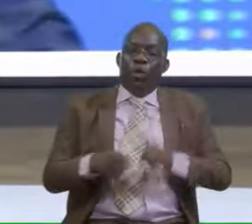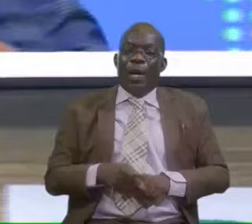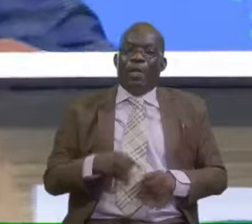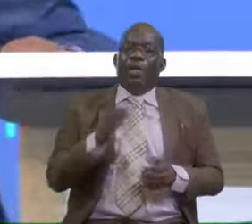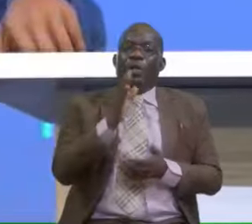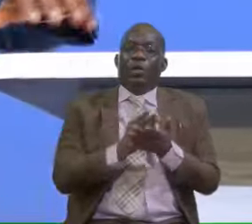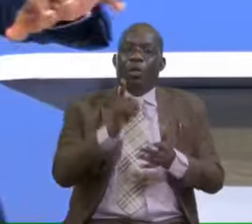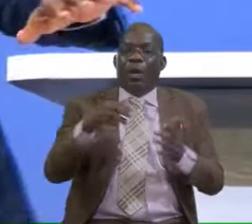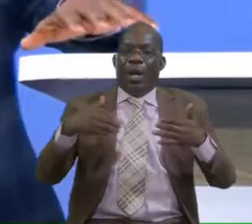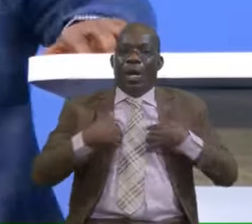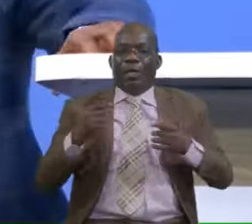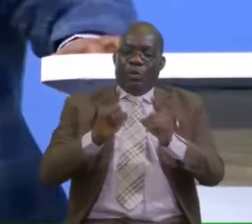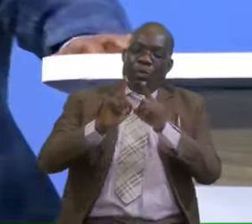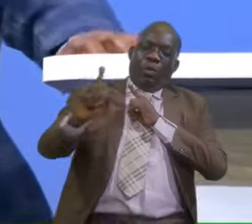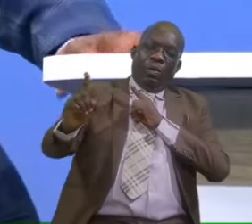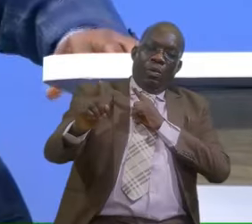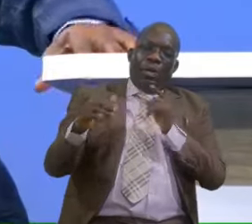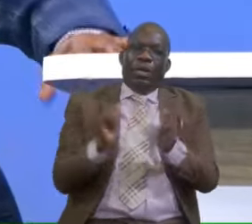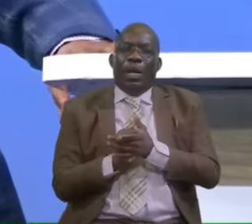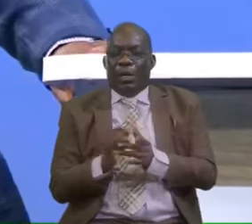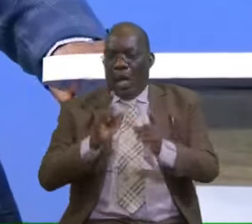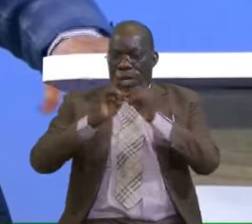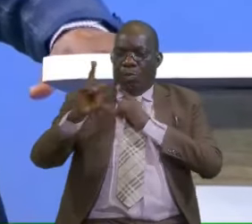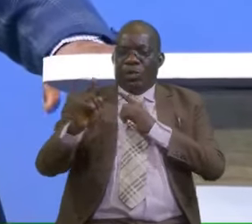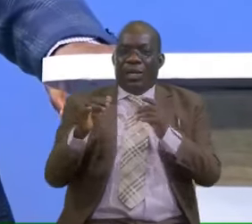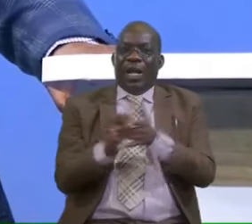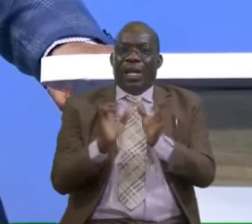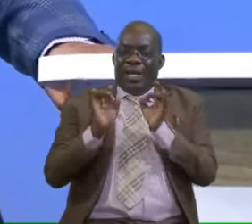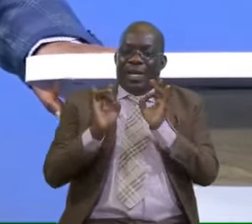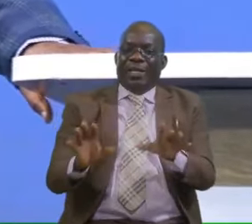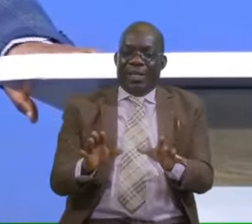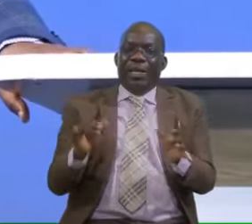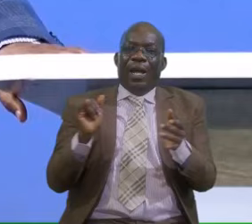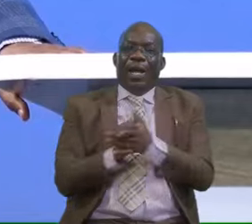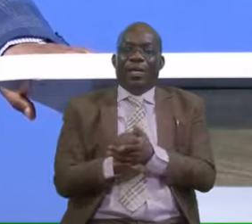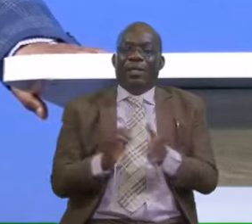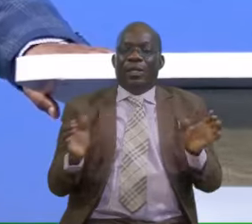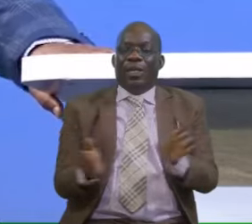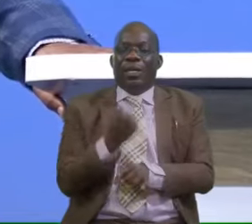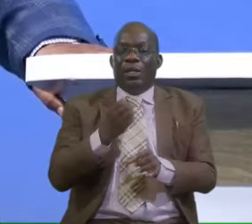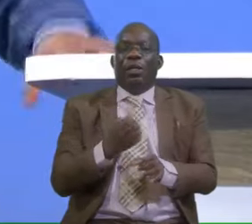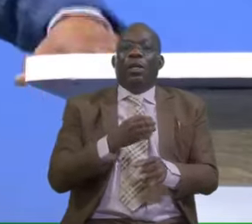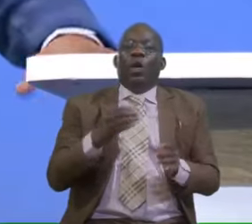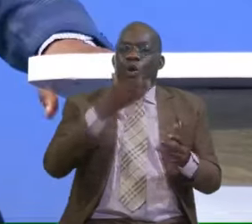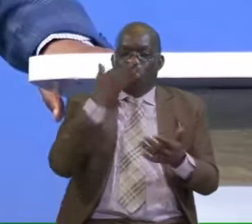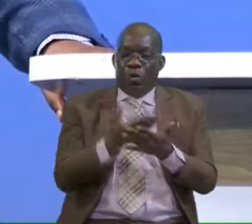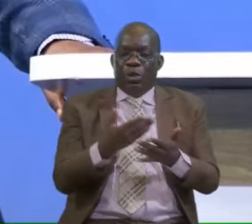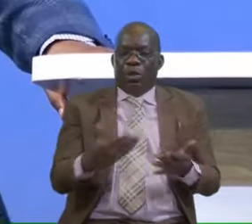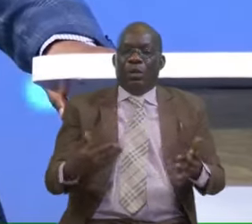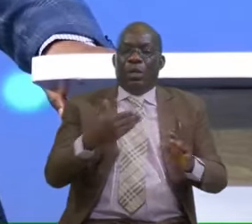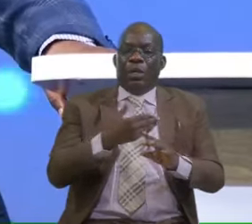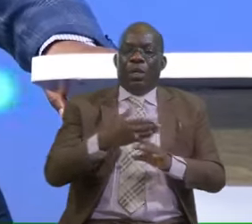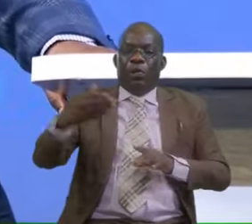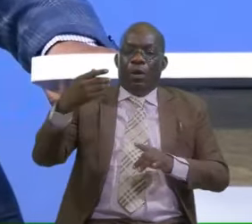animosity, and that animosity, hatred, has taken good things away from him